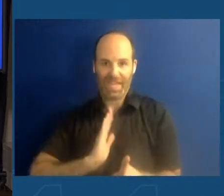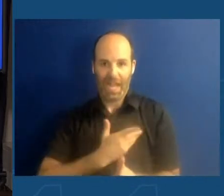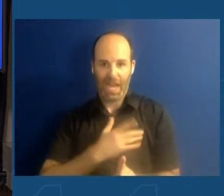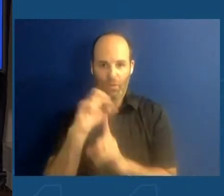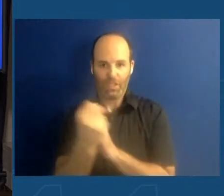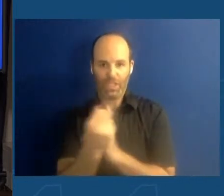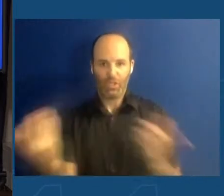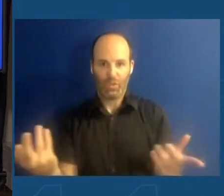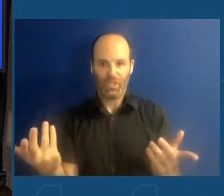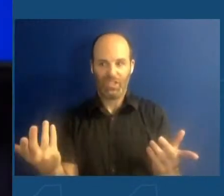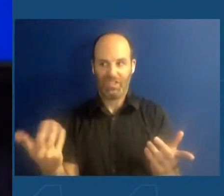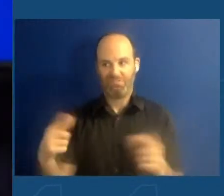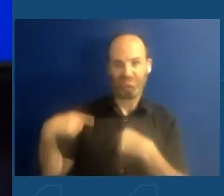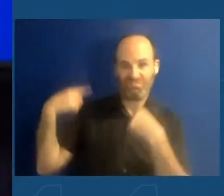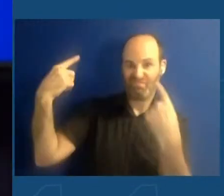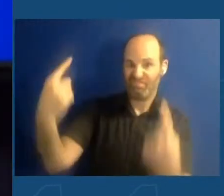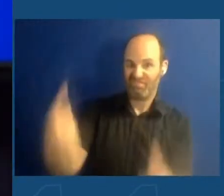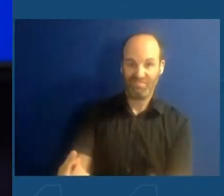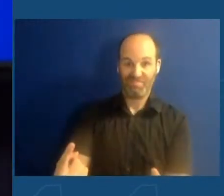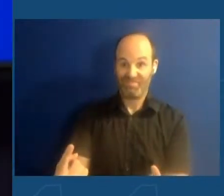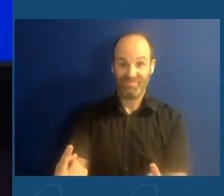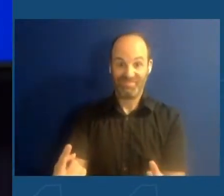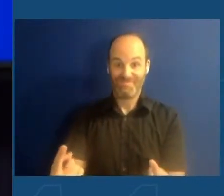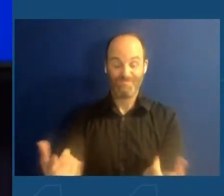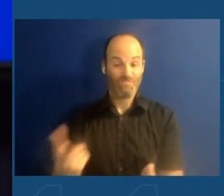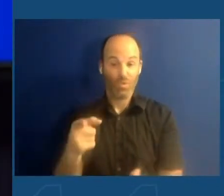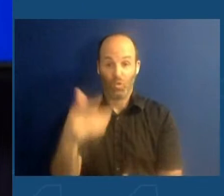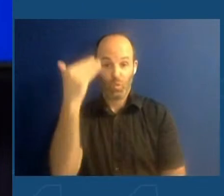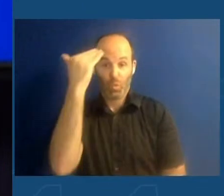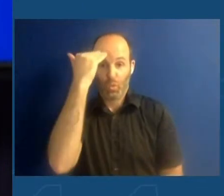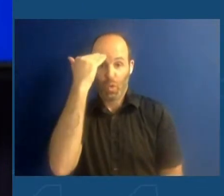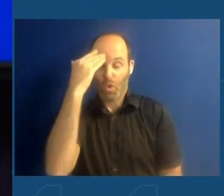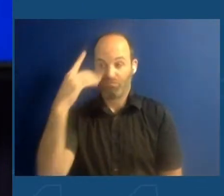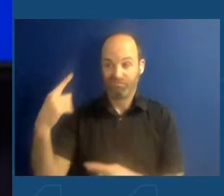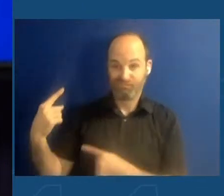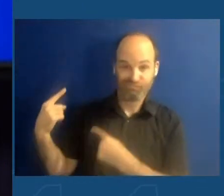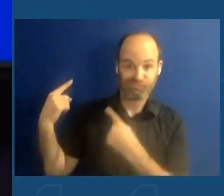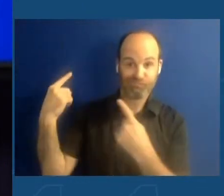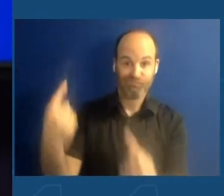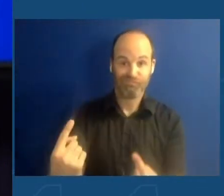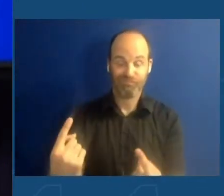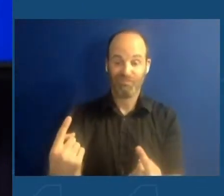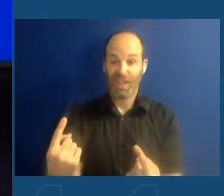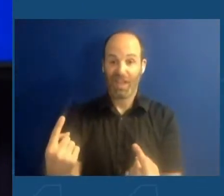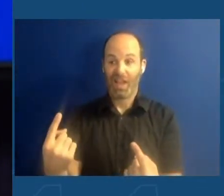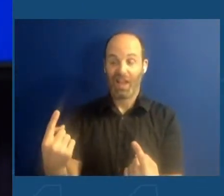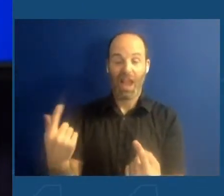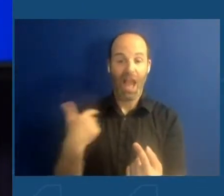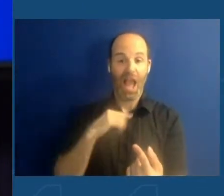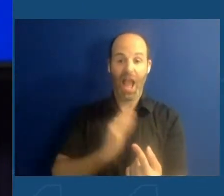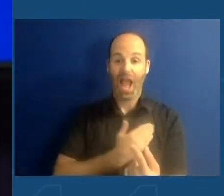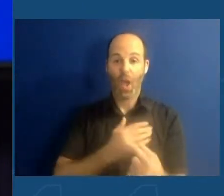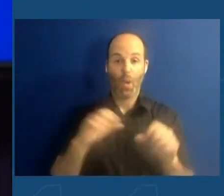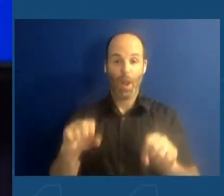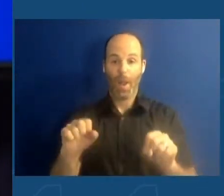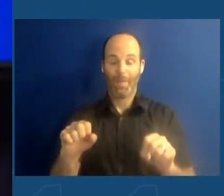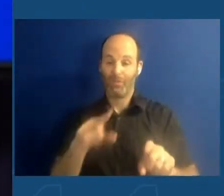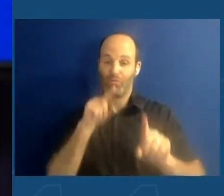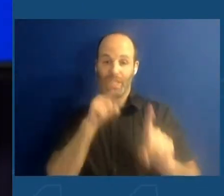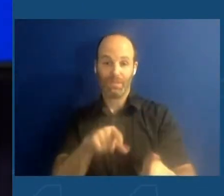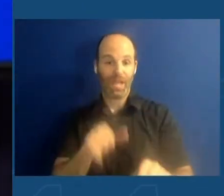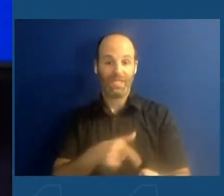situation from the start. As you all know, from the very beginning, our ability to respond to this outbreak has